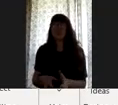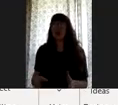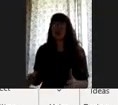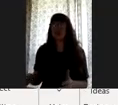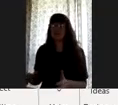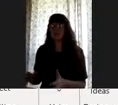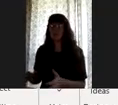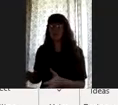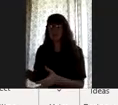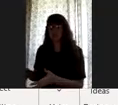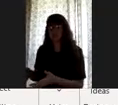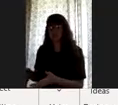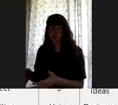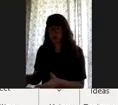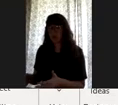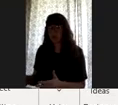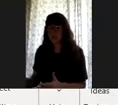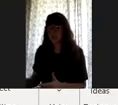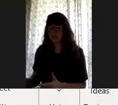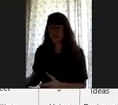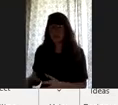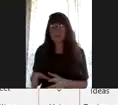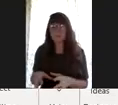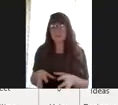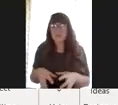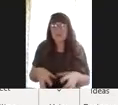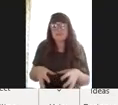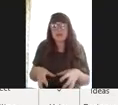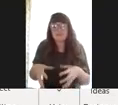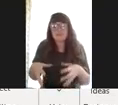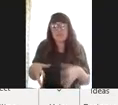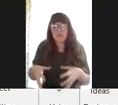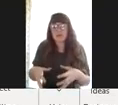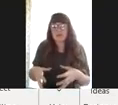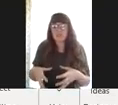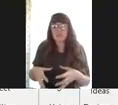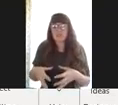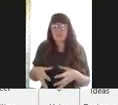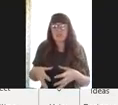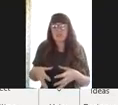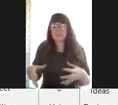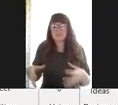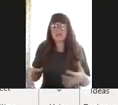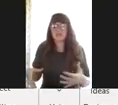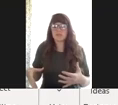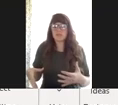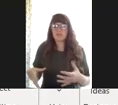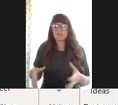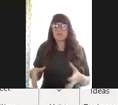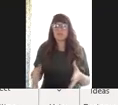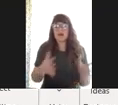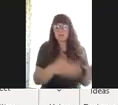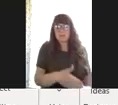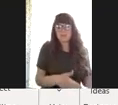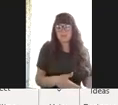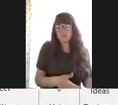even though we fall short so many times, his love was so much that he did that for us. So